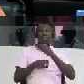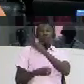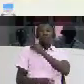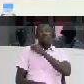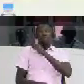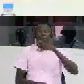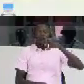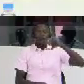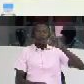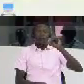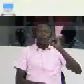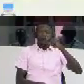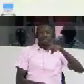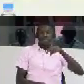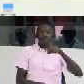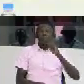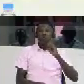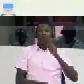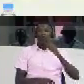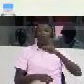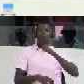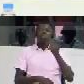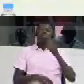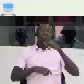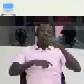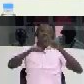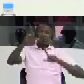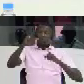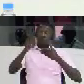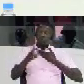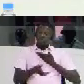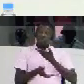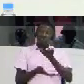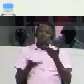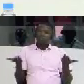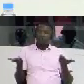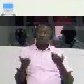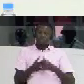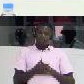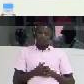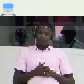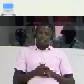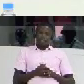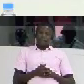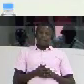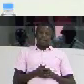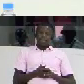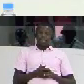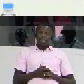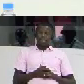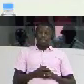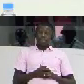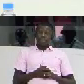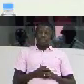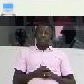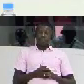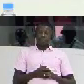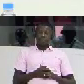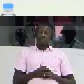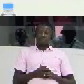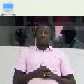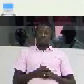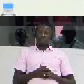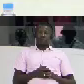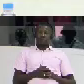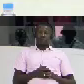occupy? Léegi jekkalil biñ la indee PIU nga nekk fa RSM yeneen maxaama nga fa amee woon. boobu maa ngi